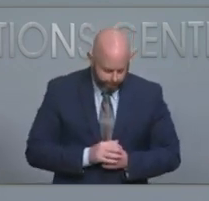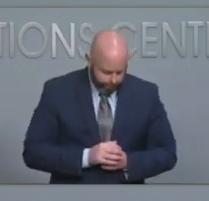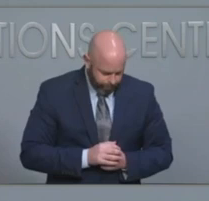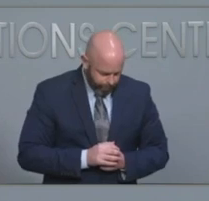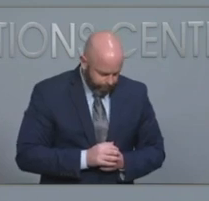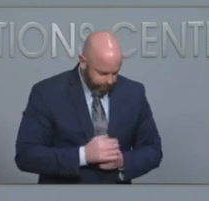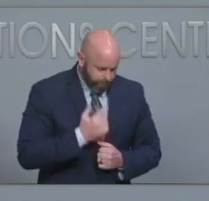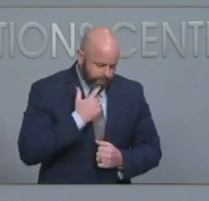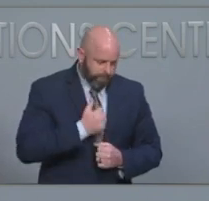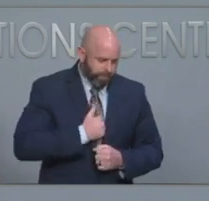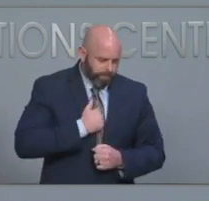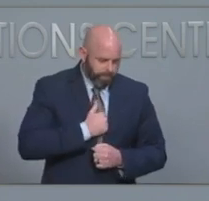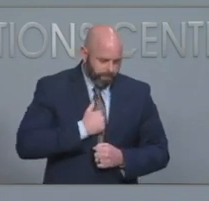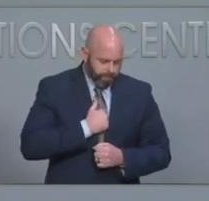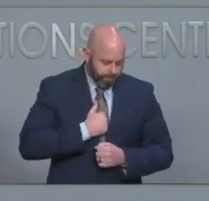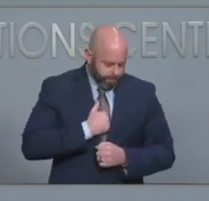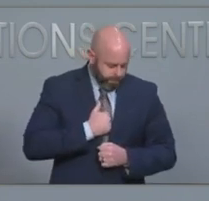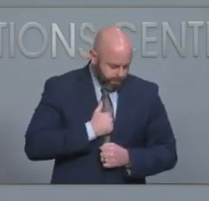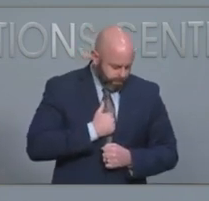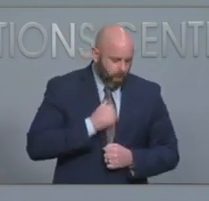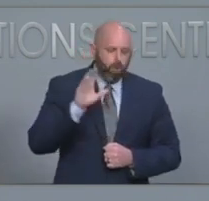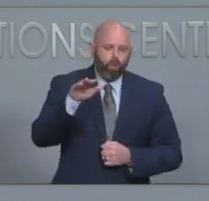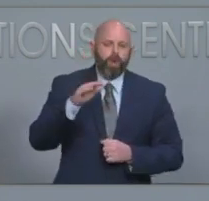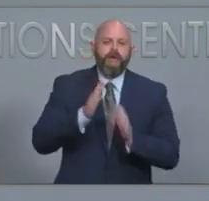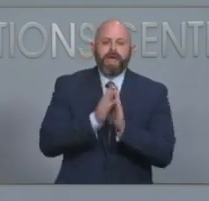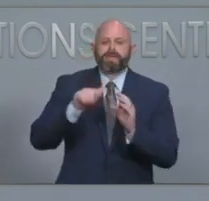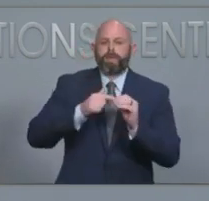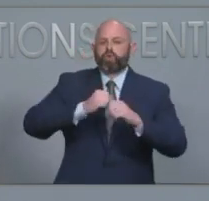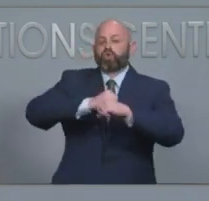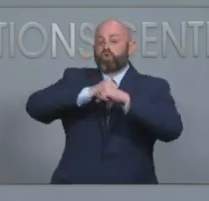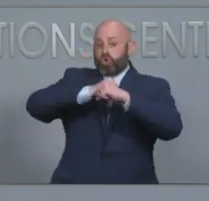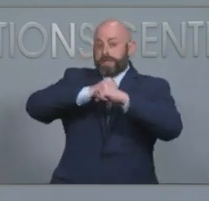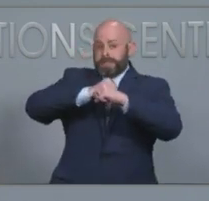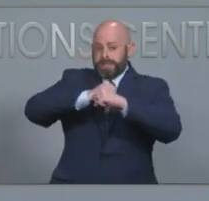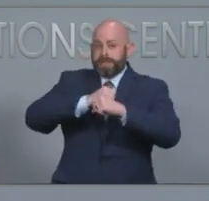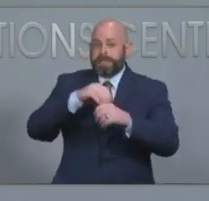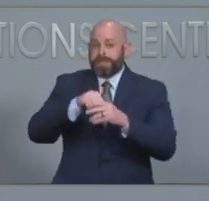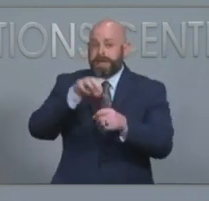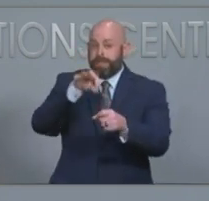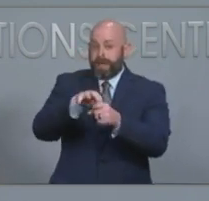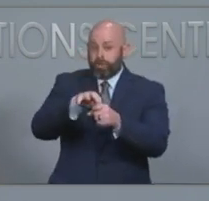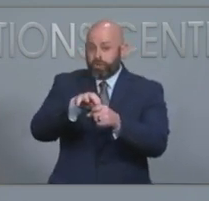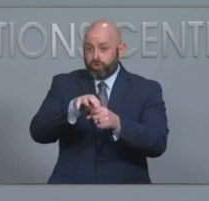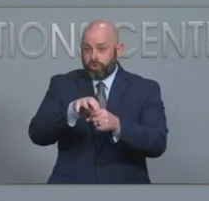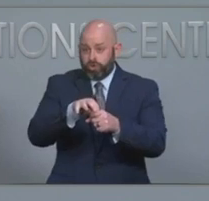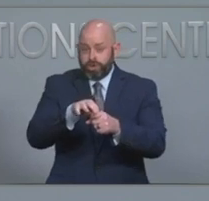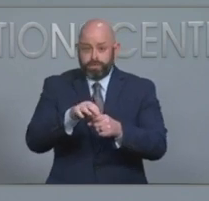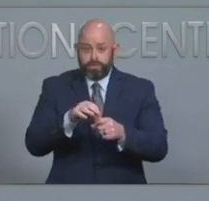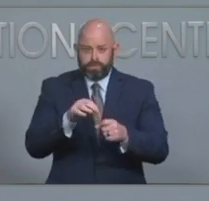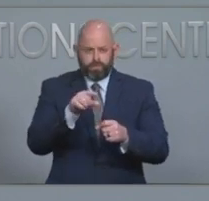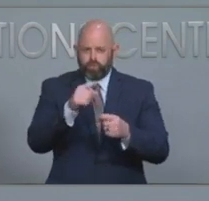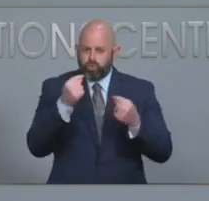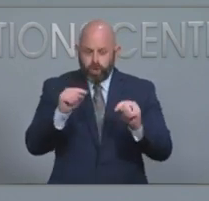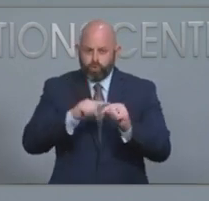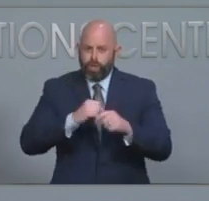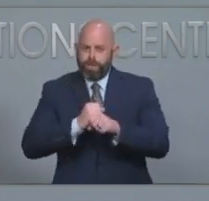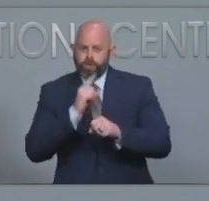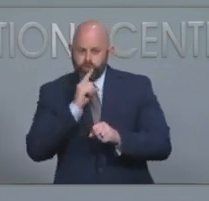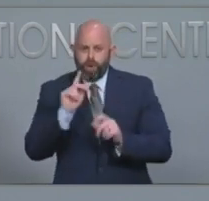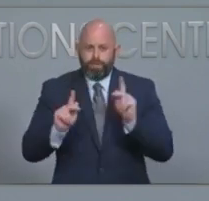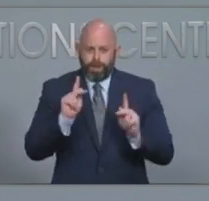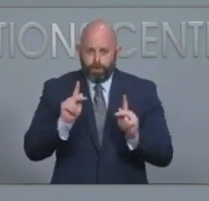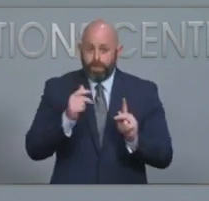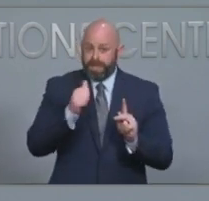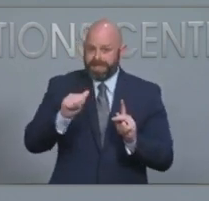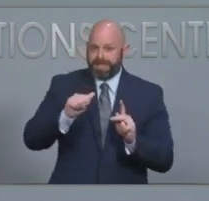Sorry, I was asking about security at the elections. I wanted to know if there's any steps that are being taken to make sure people know